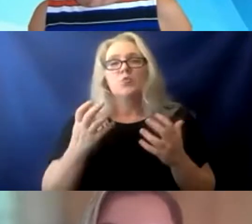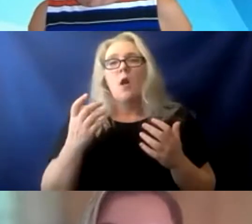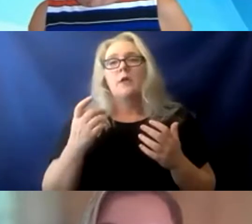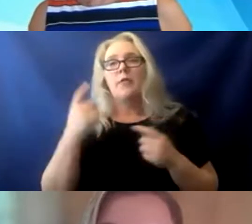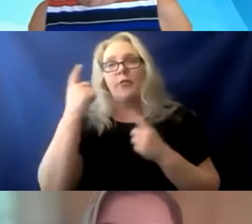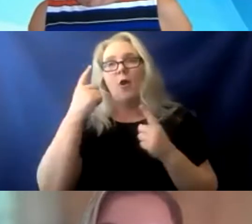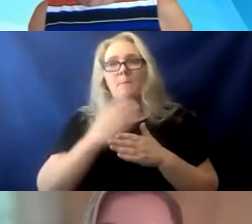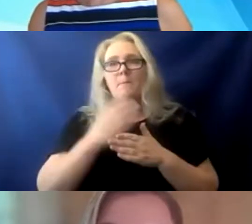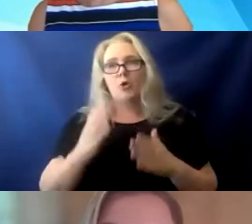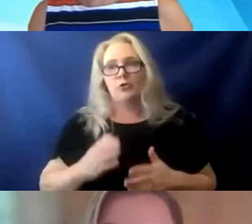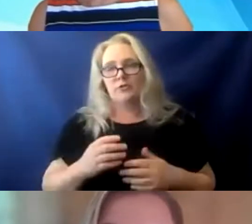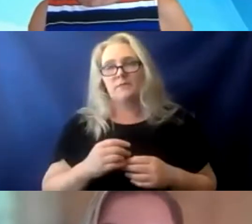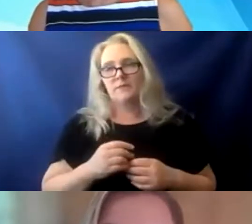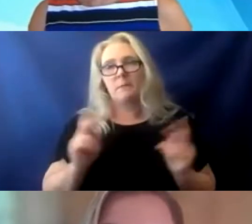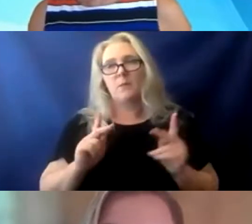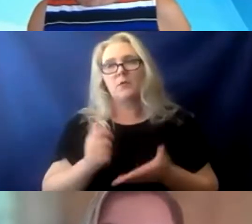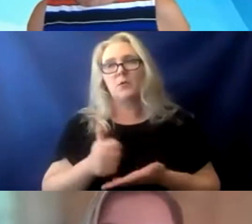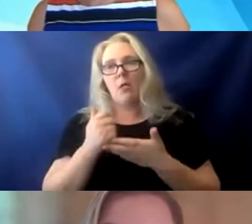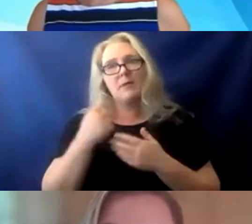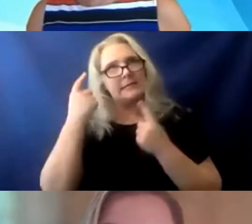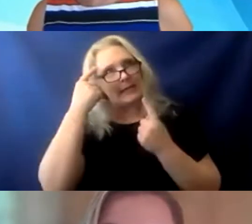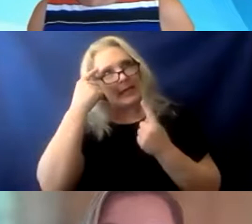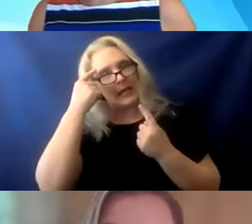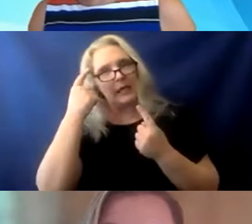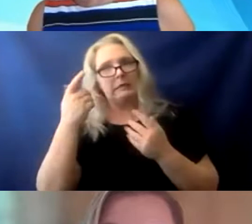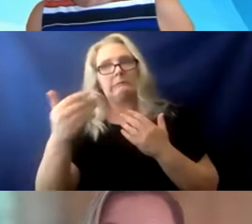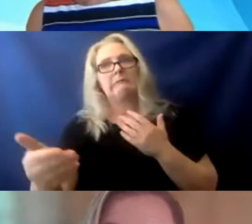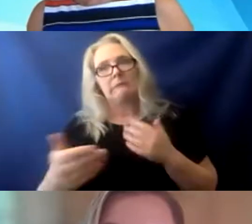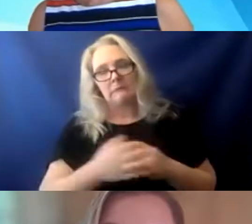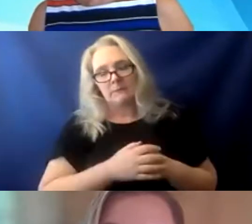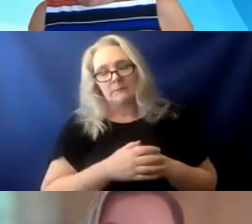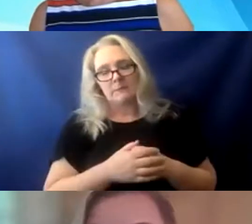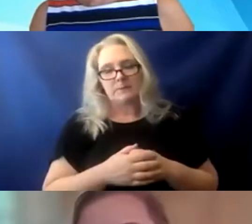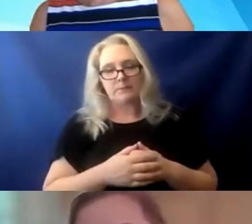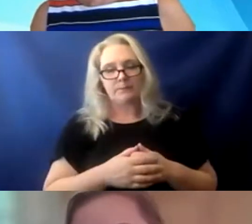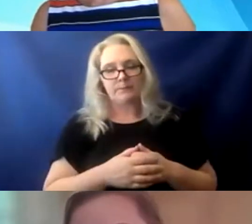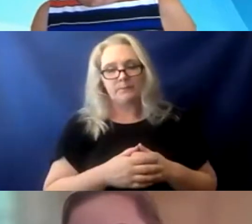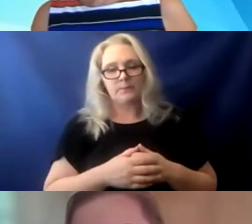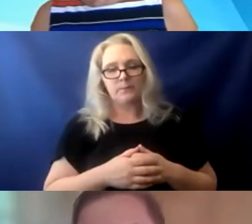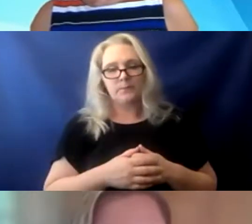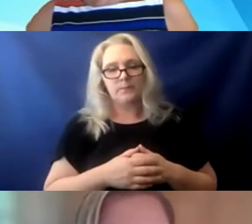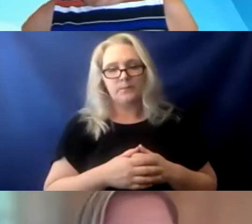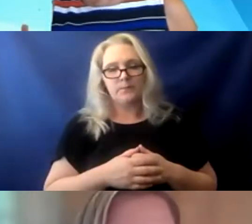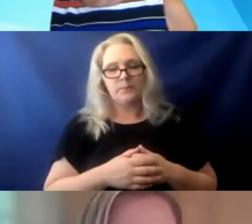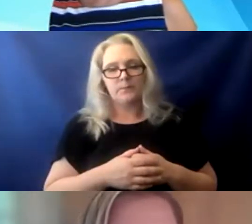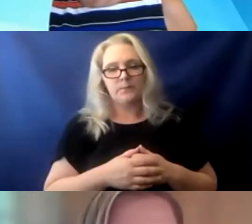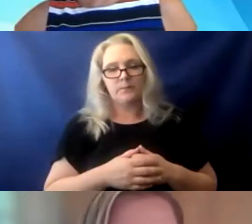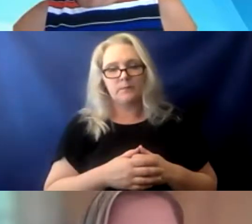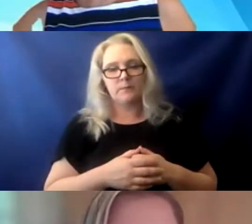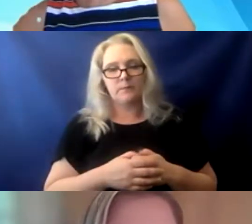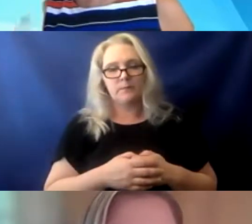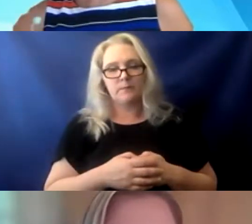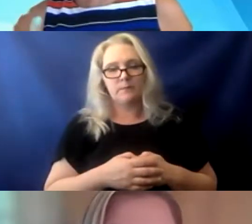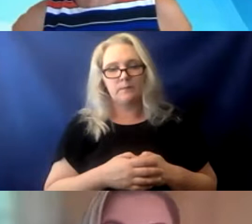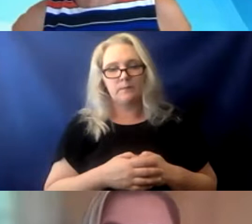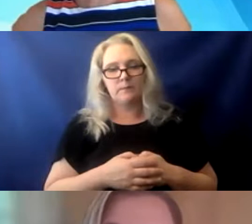help us think together how to build this plane as we're flying it, and adding more planes to the fleet. But I also just want to, if we do have time before some public